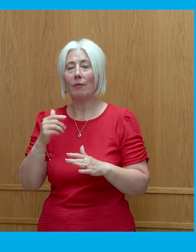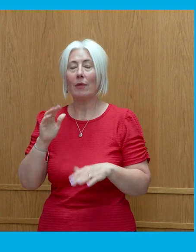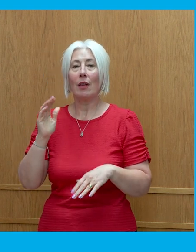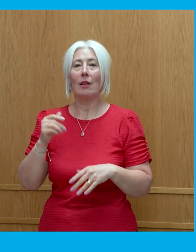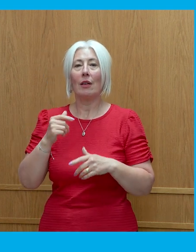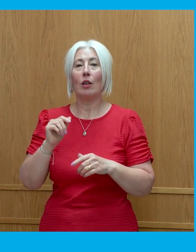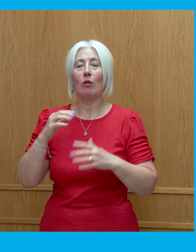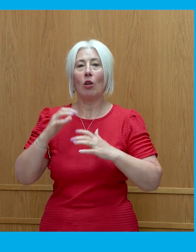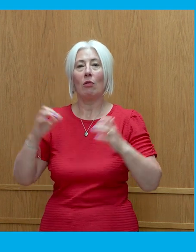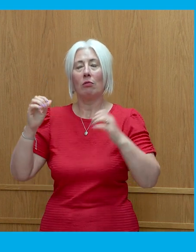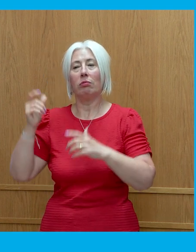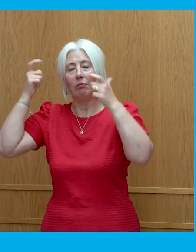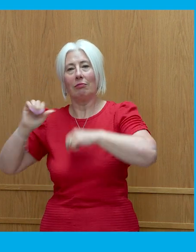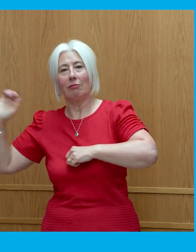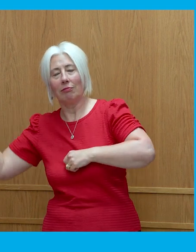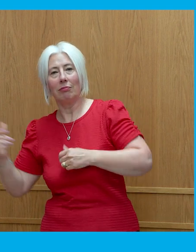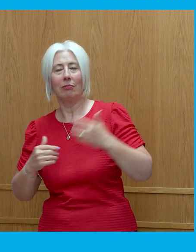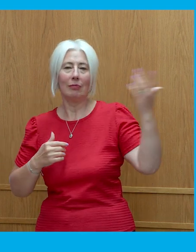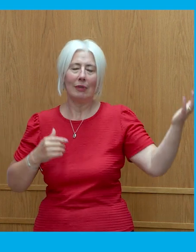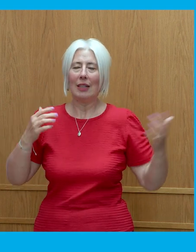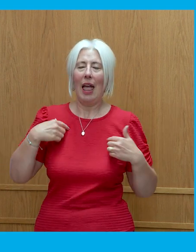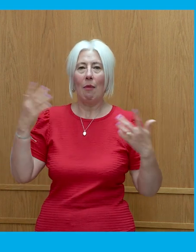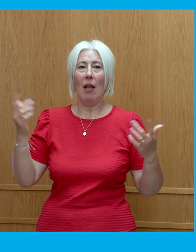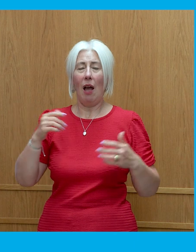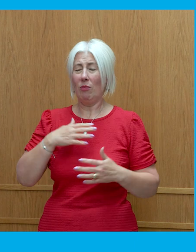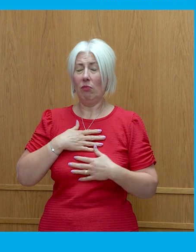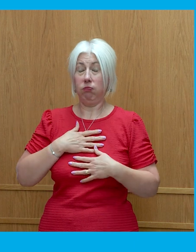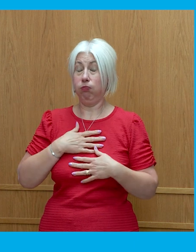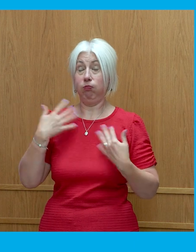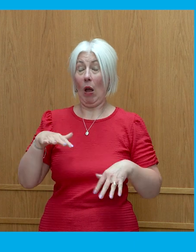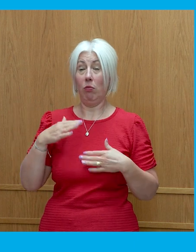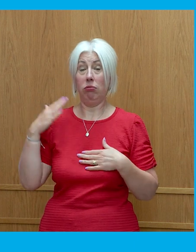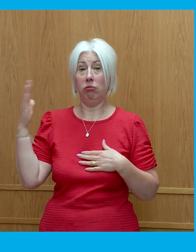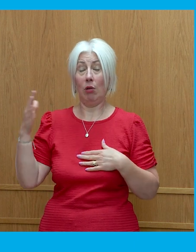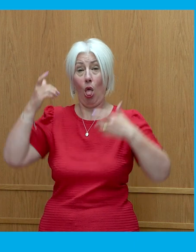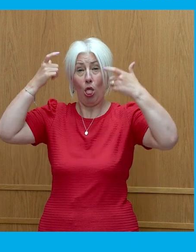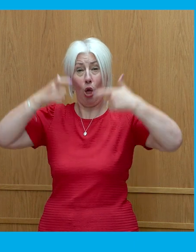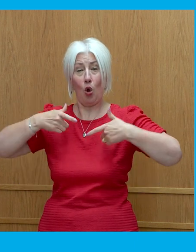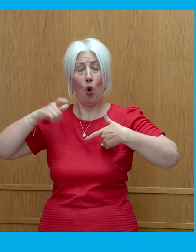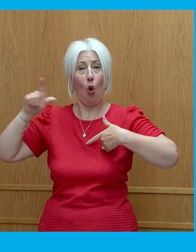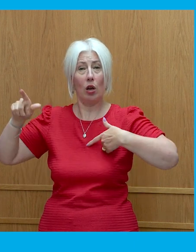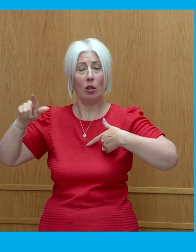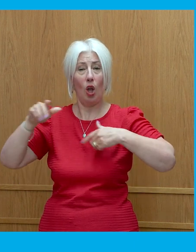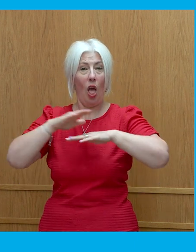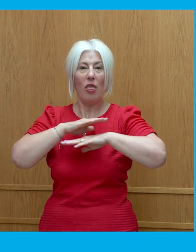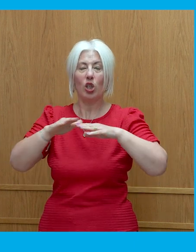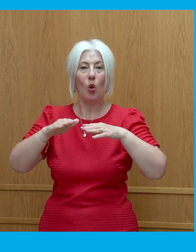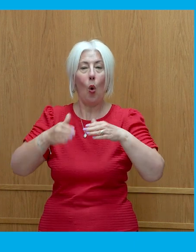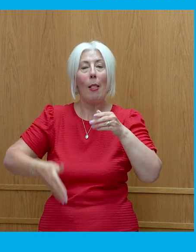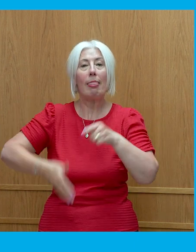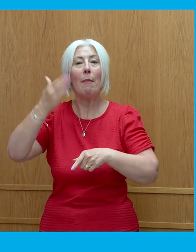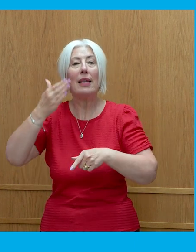right, Congress is to my left, I find it just remarkable that the Supreme Court, with no term limits, has,